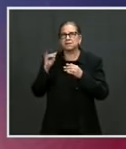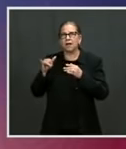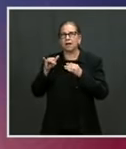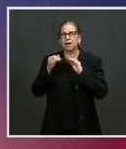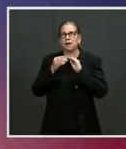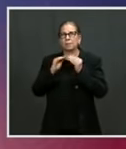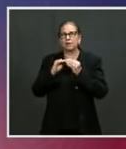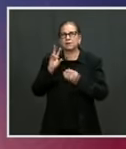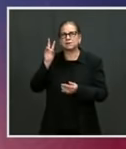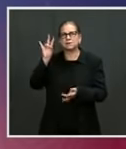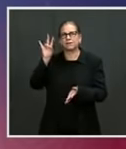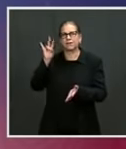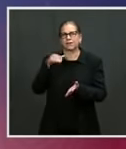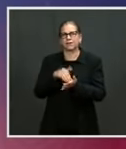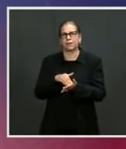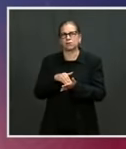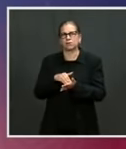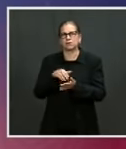7,036.